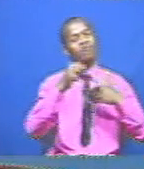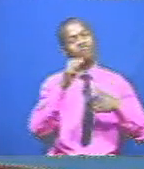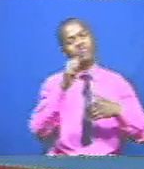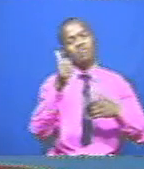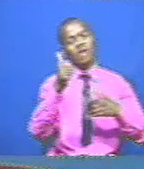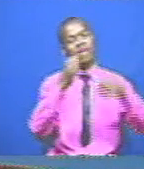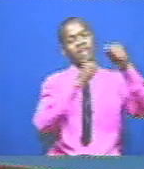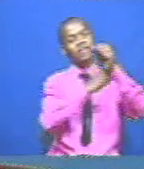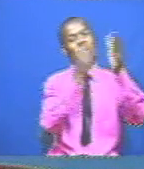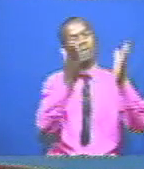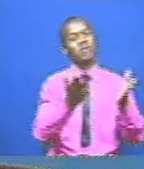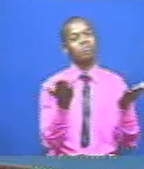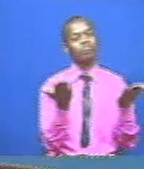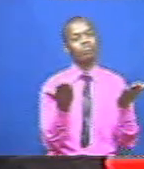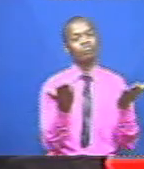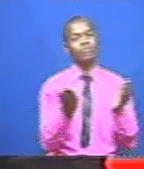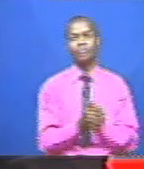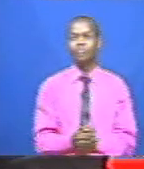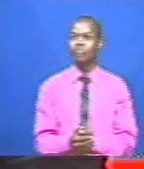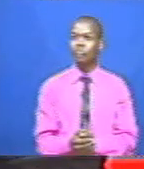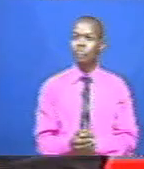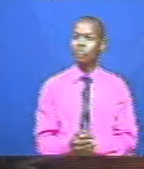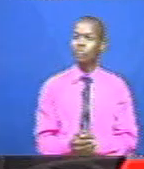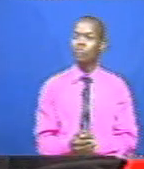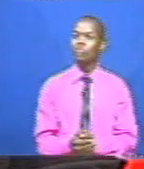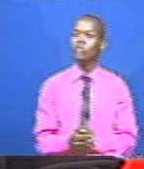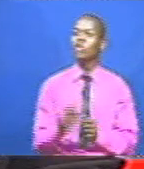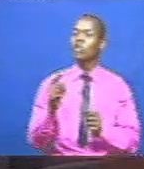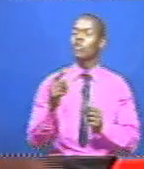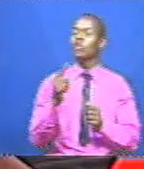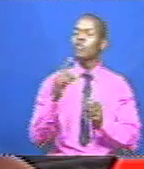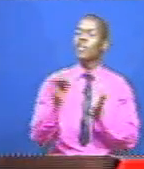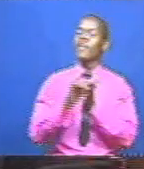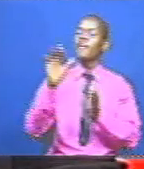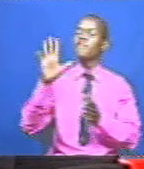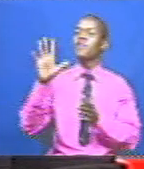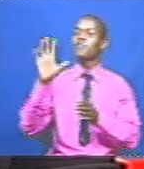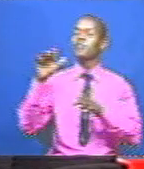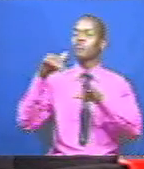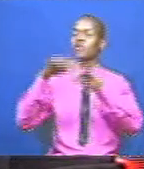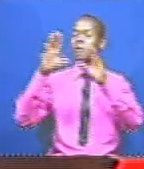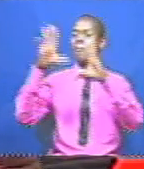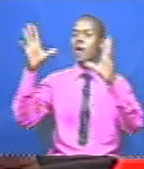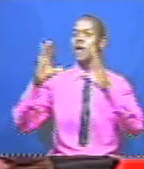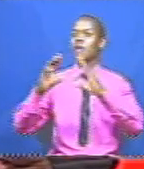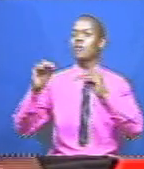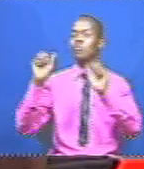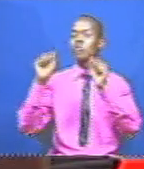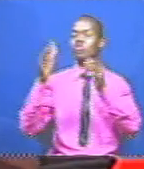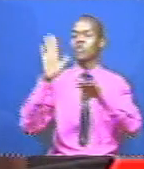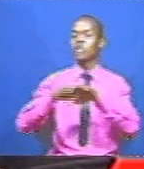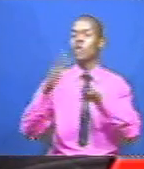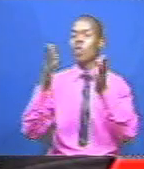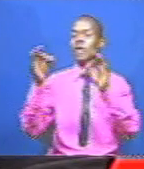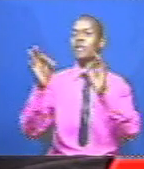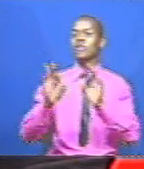any perhaps donors? Correct. So the 55 billion is what's in the budget and comes in from the treasurer and some of it. But you